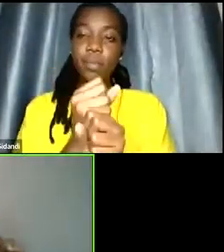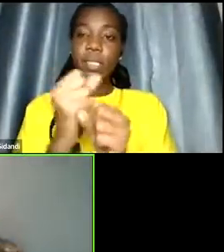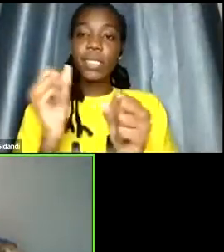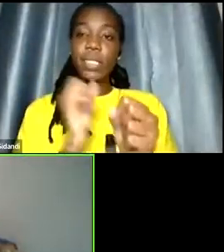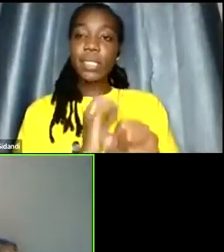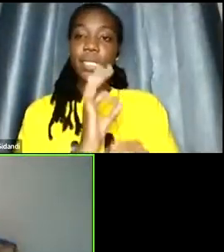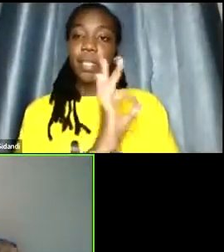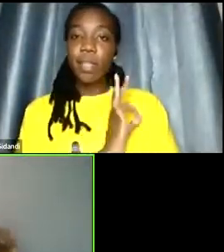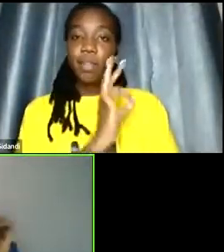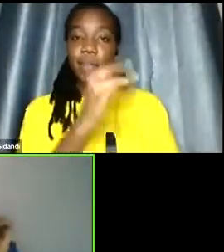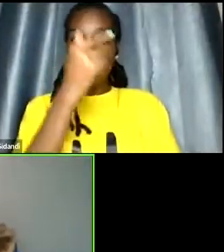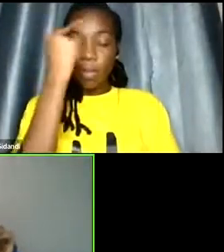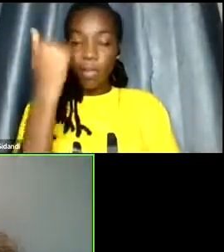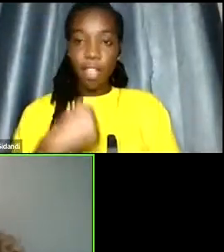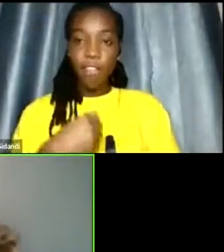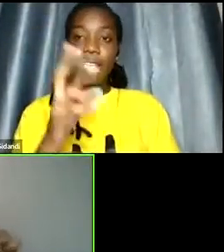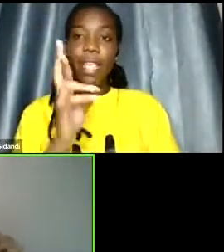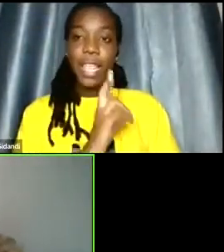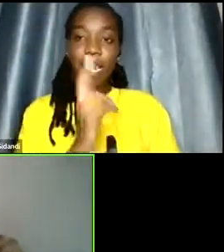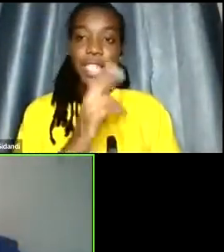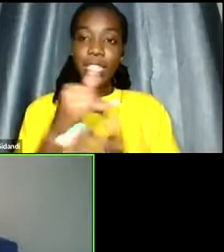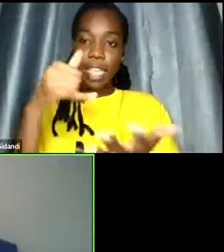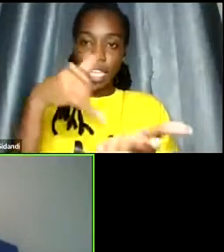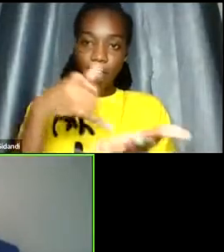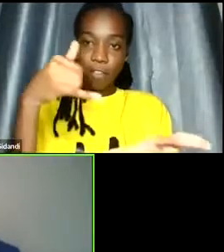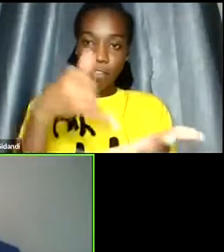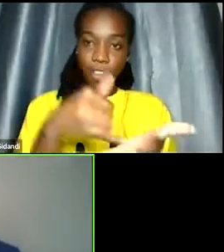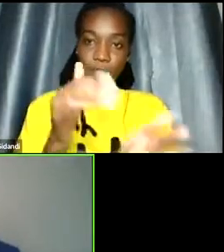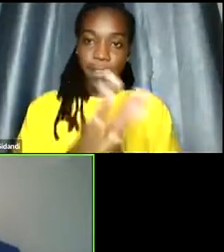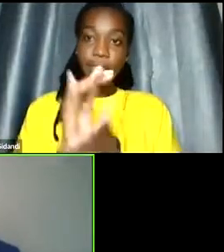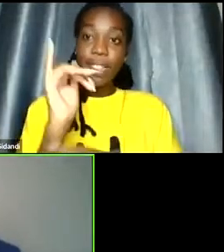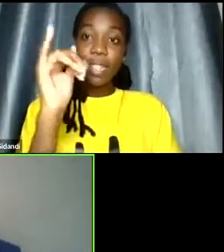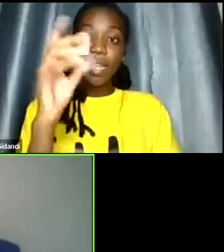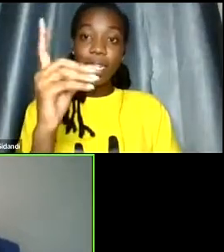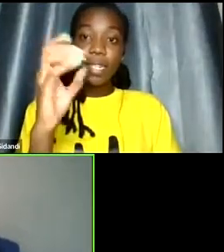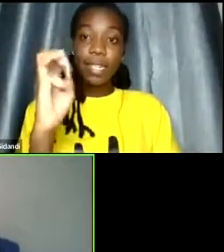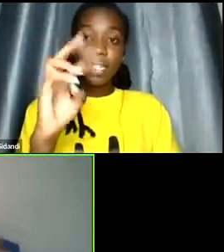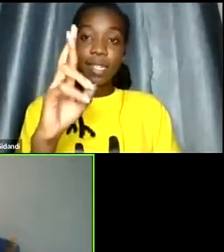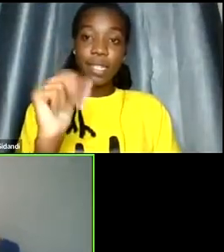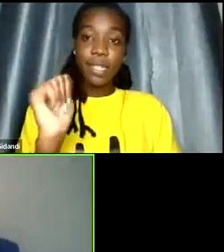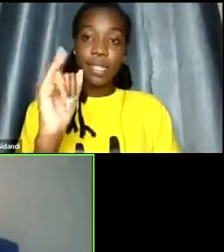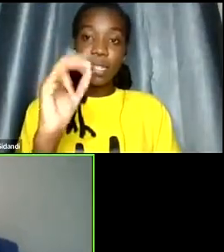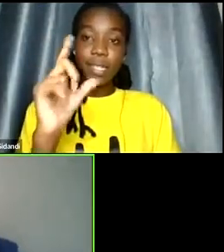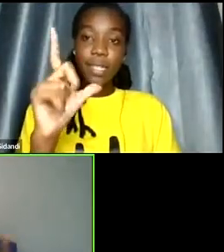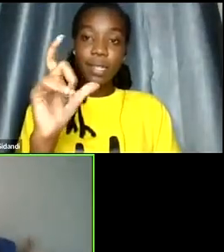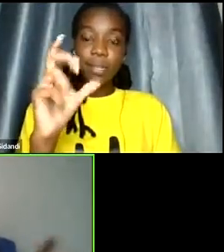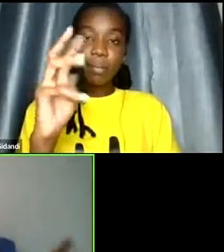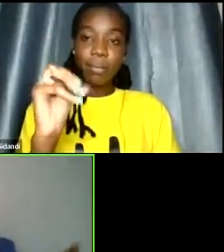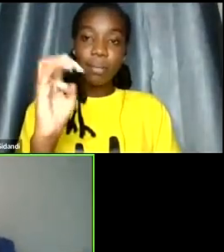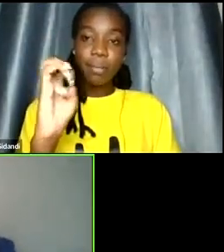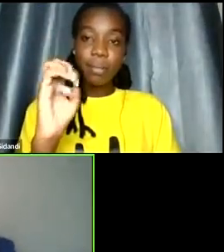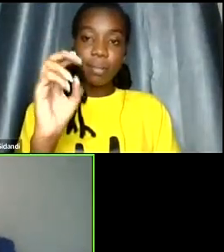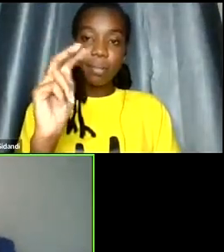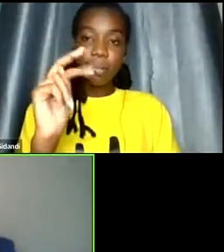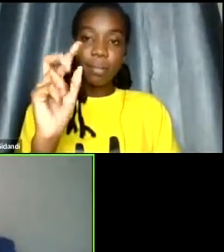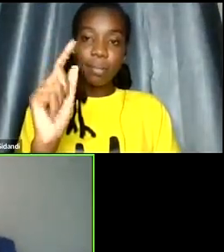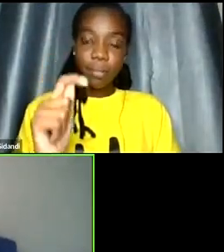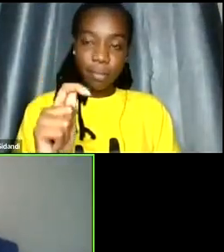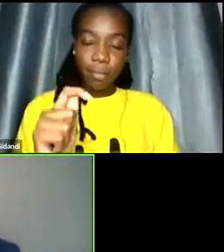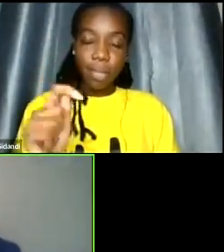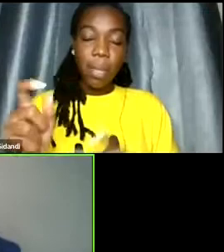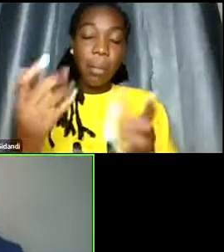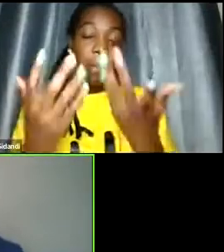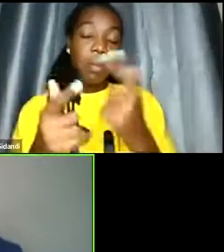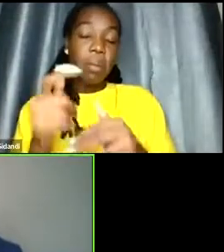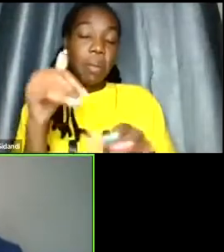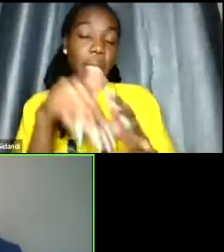There's a risk involved. The risk is derailment. In much the same way as you can be in a train and the